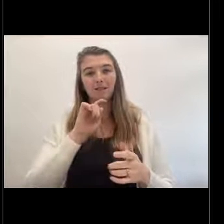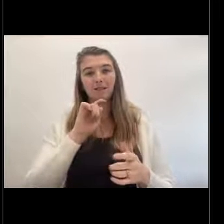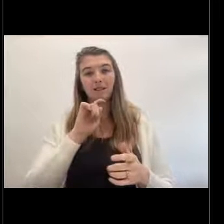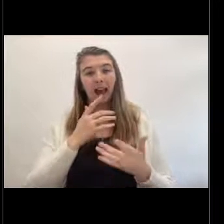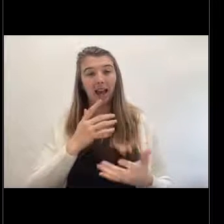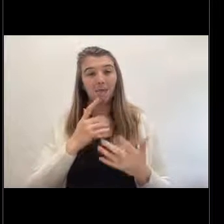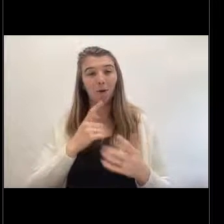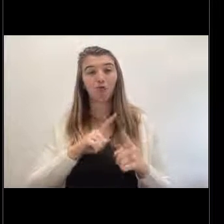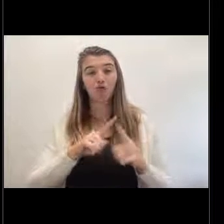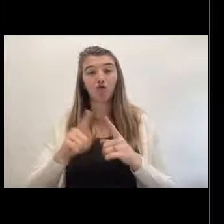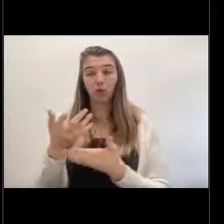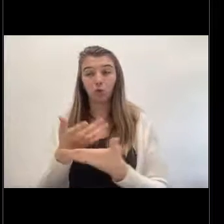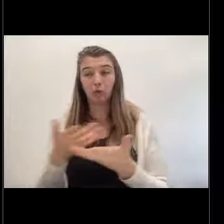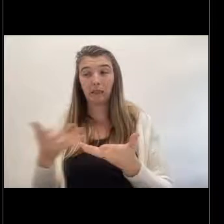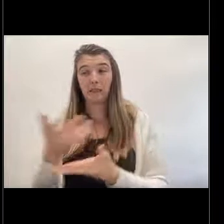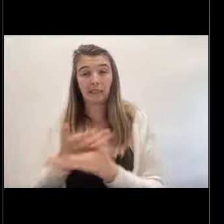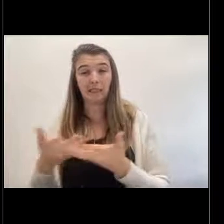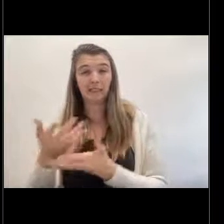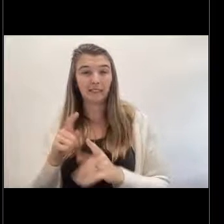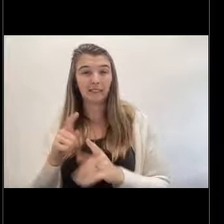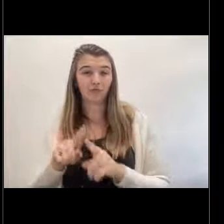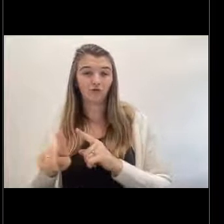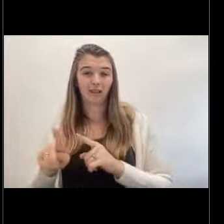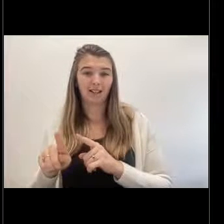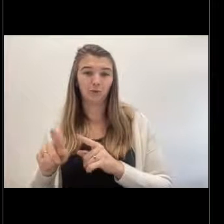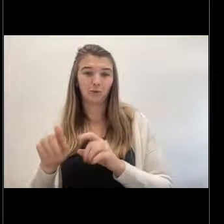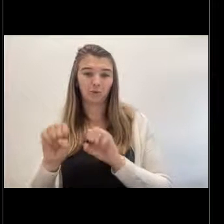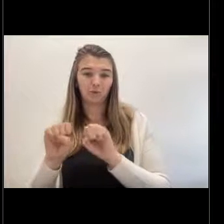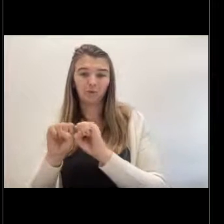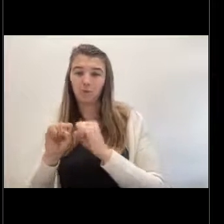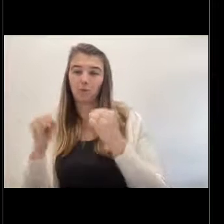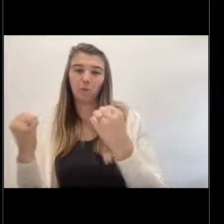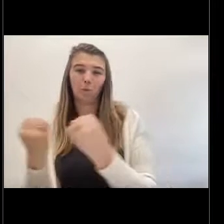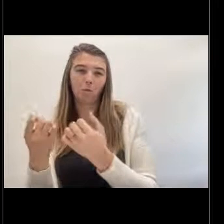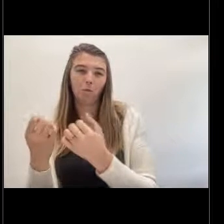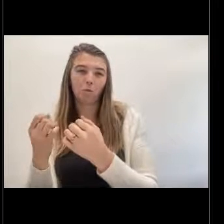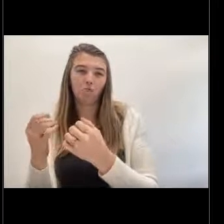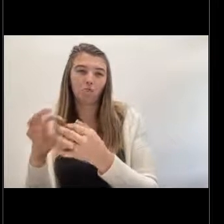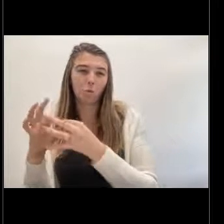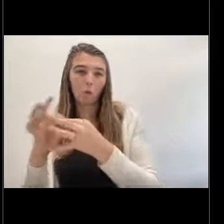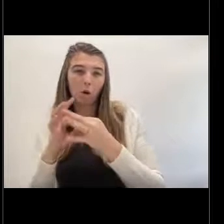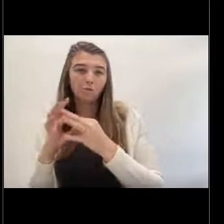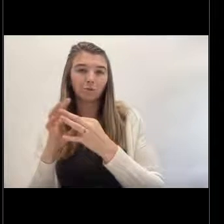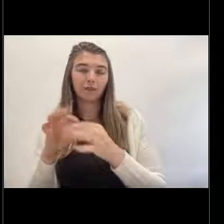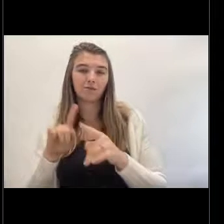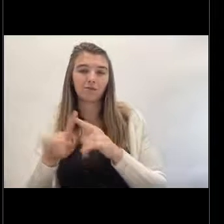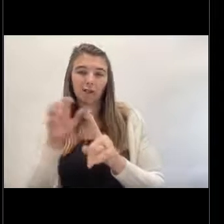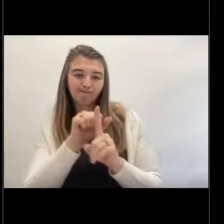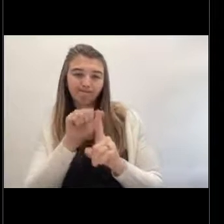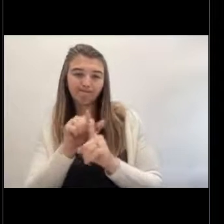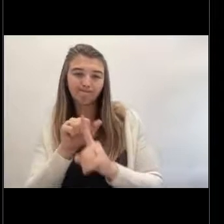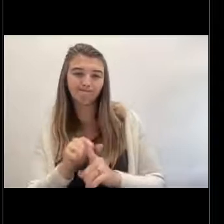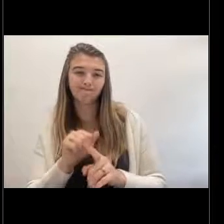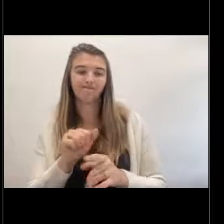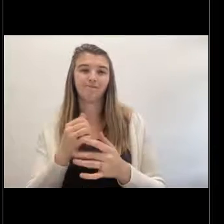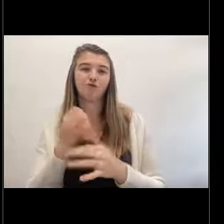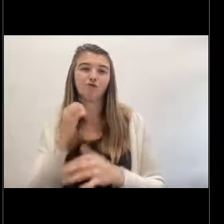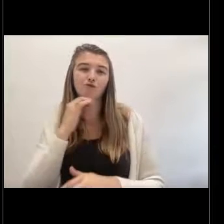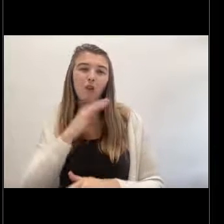discussion in the in ISO and in the different standardization bodies in different countries.